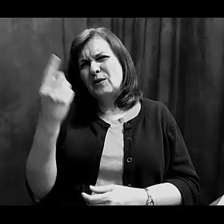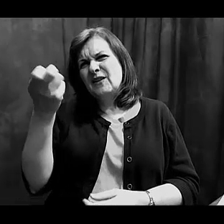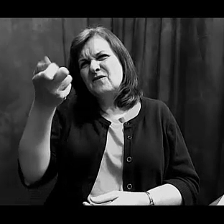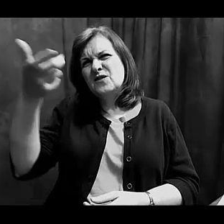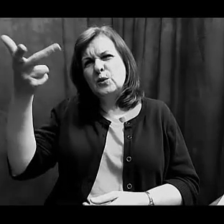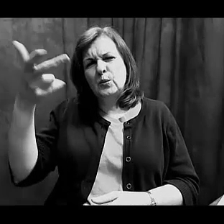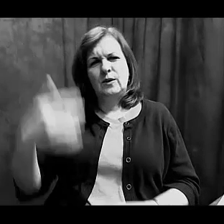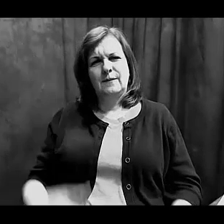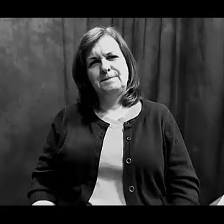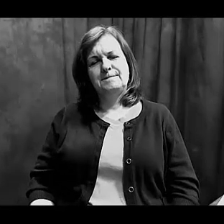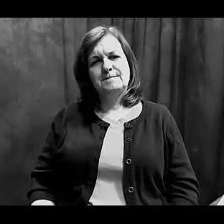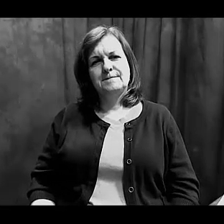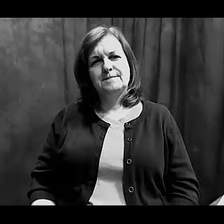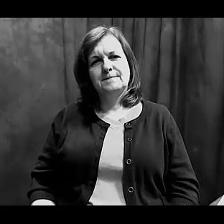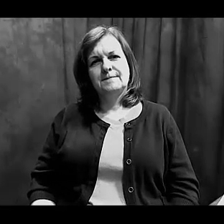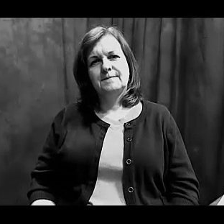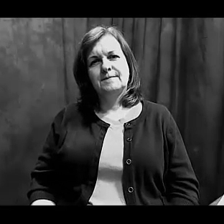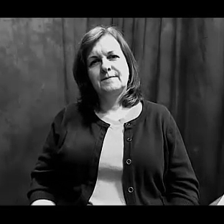Why?